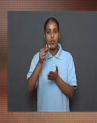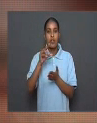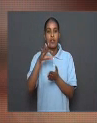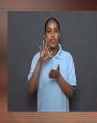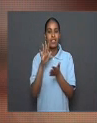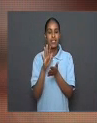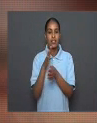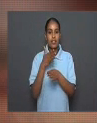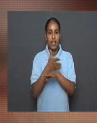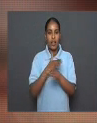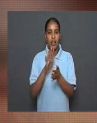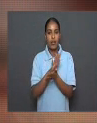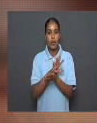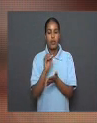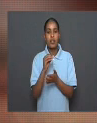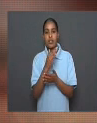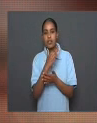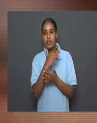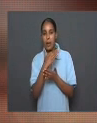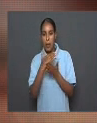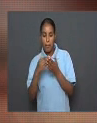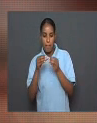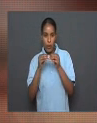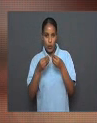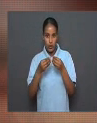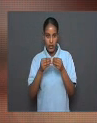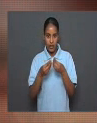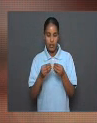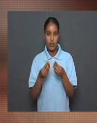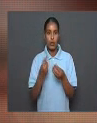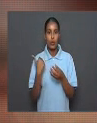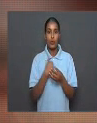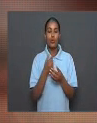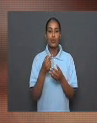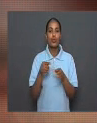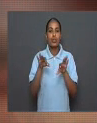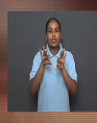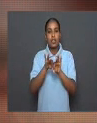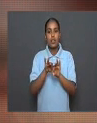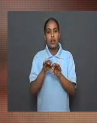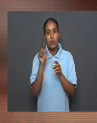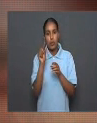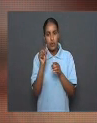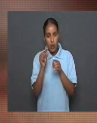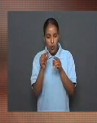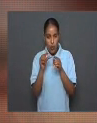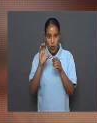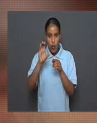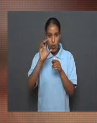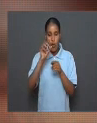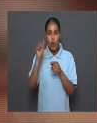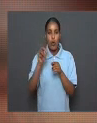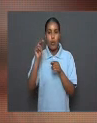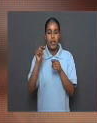sandpaper, and some cotton. We need a piece of copper wire